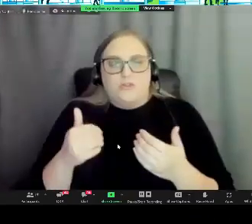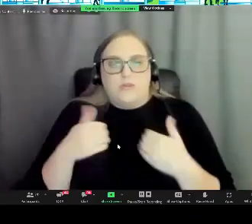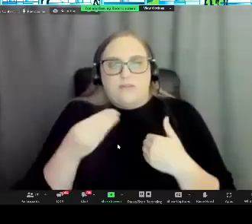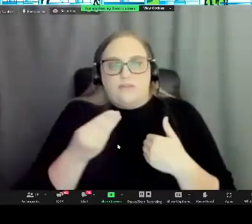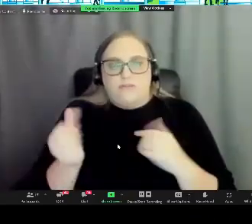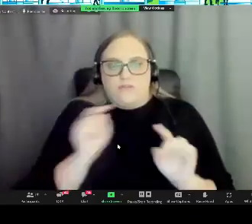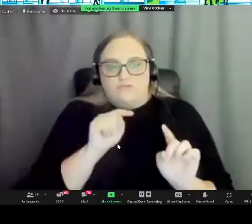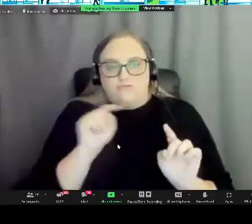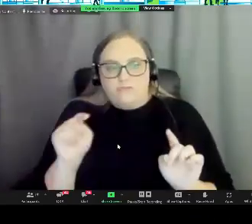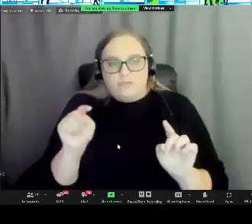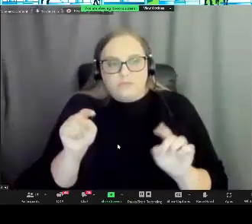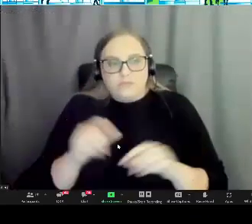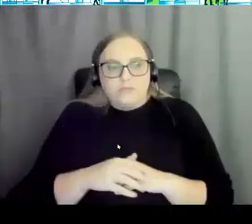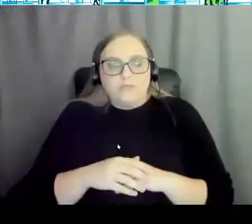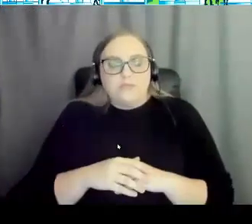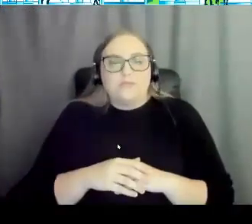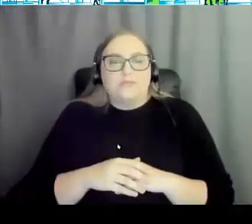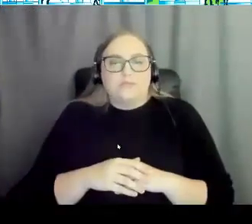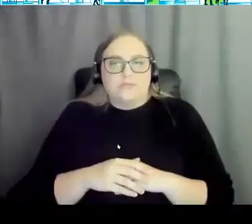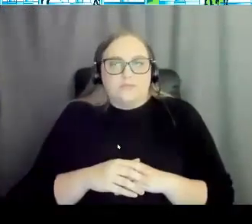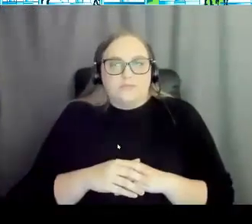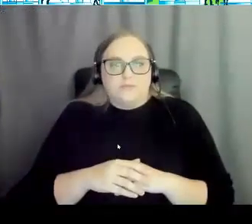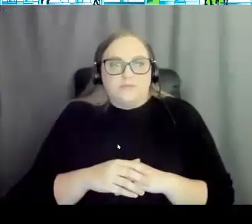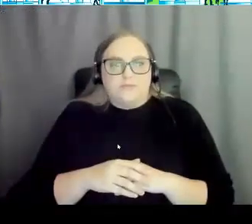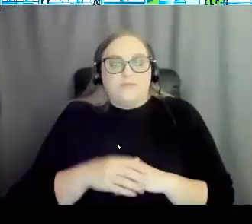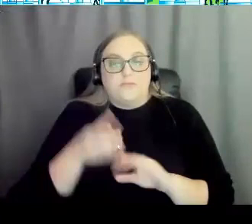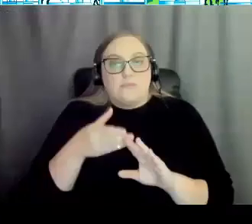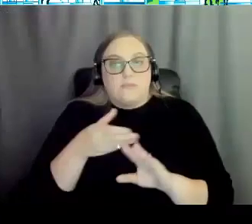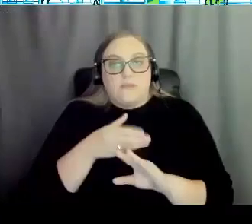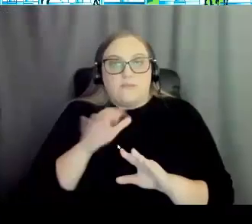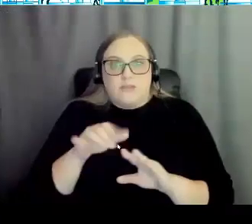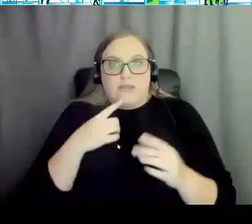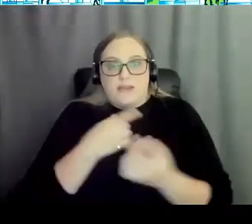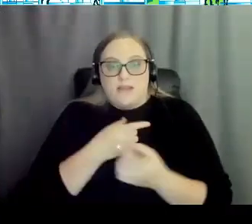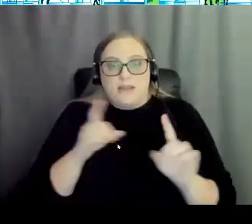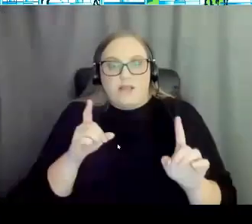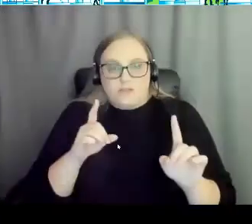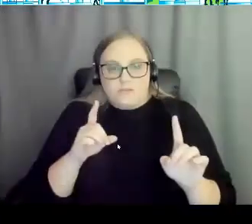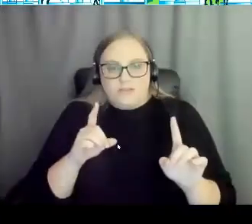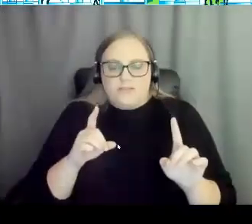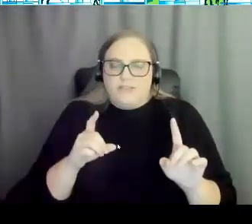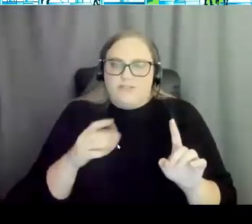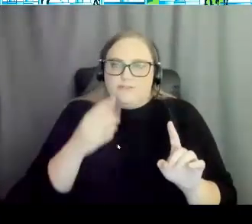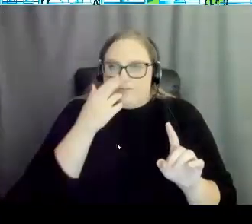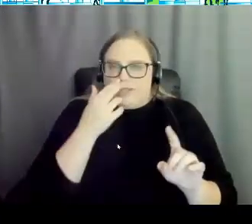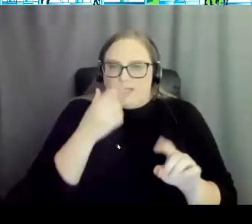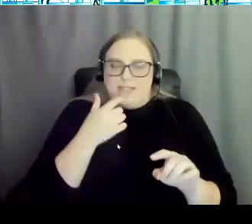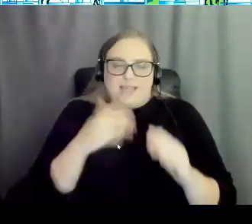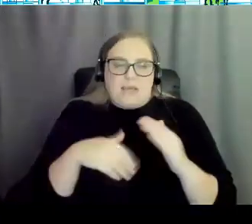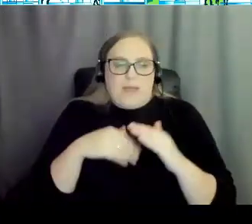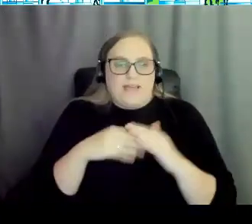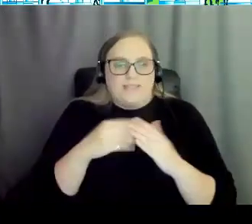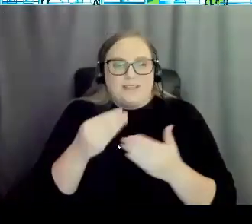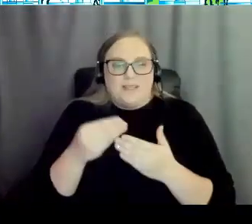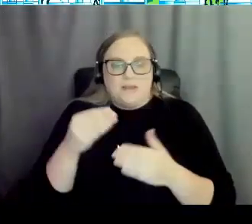those. Ahead of that announcement will be it's funny to say capacity building because we keep using that expression,